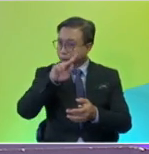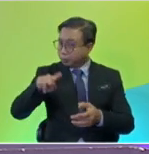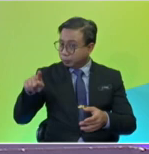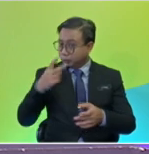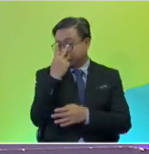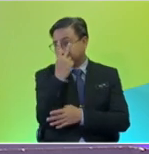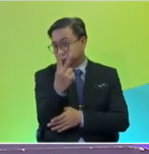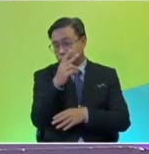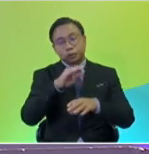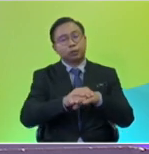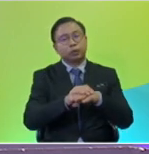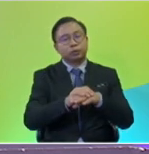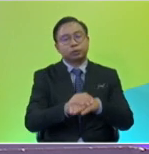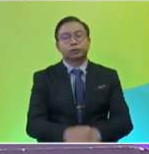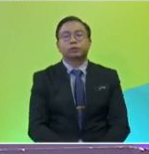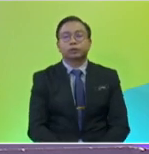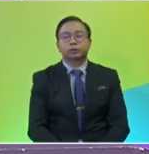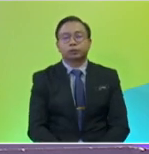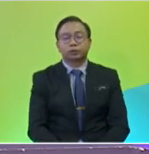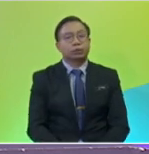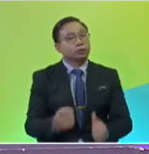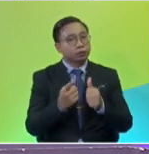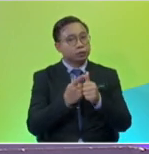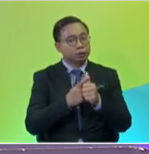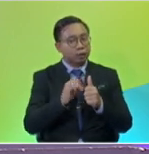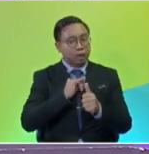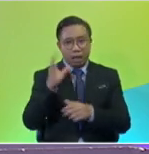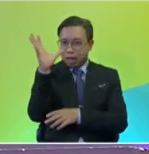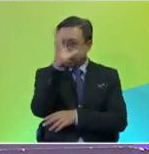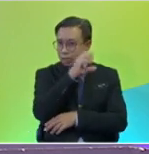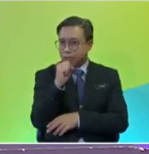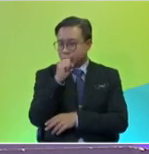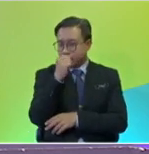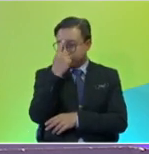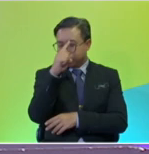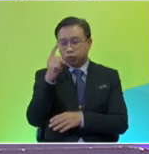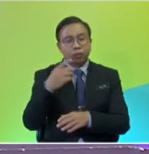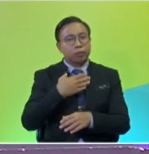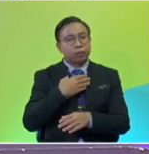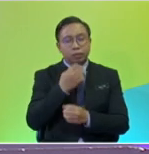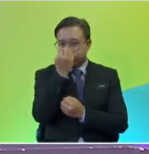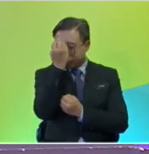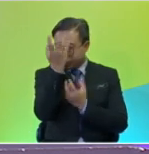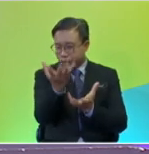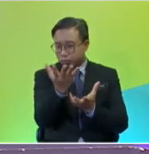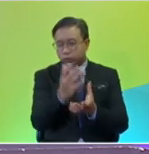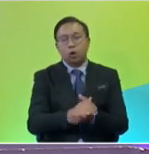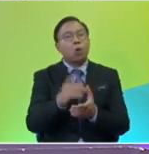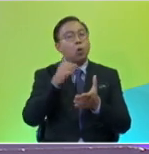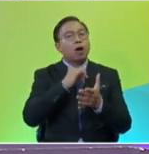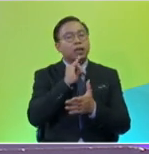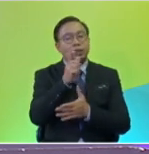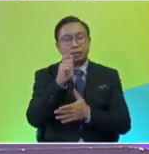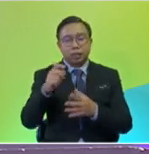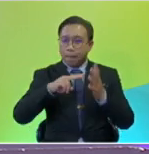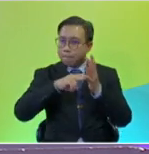us on television, right? So first thing first, I guess it's better for me to explain first what is the